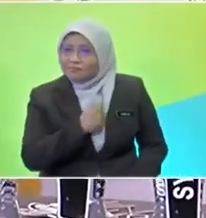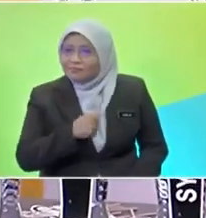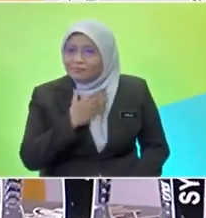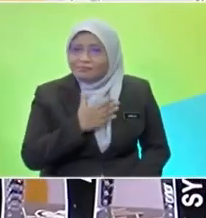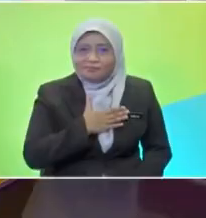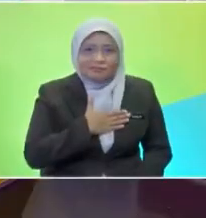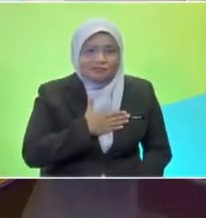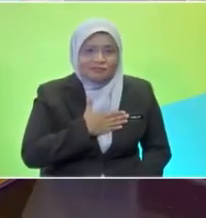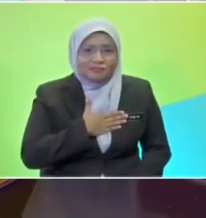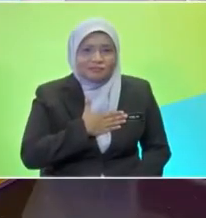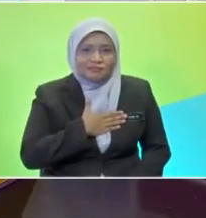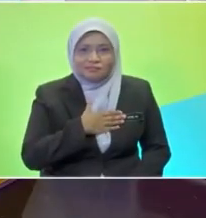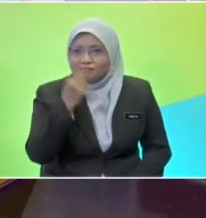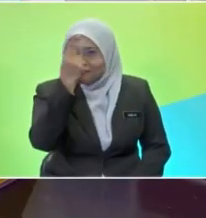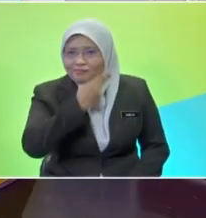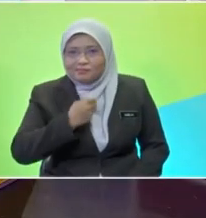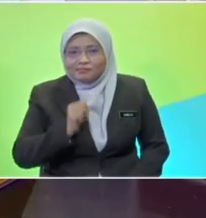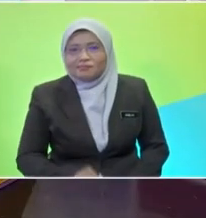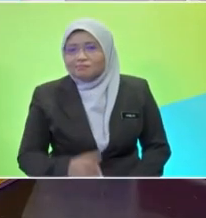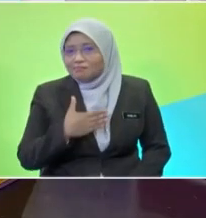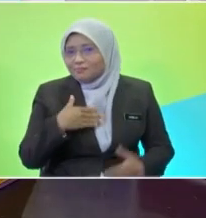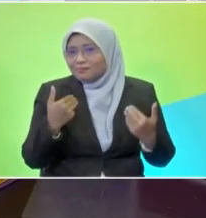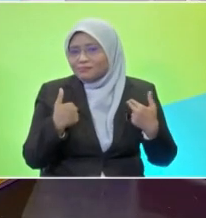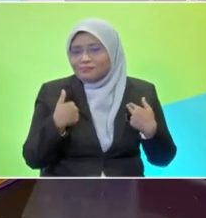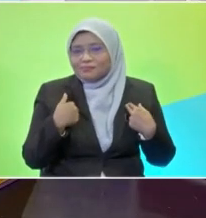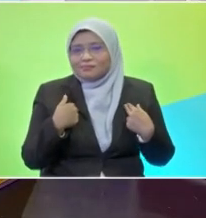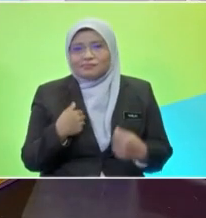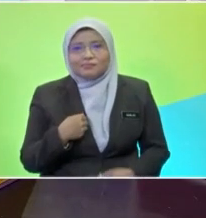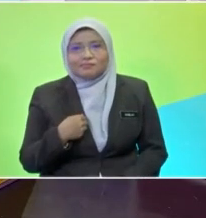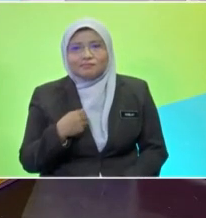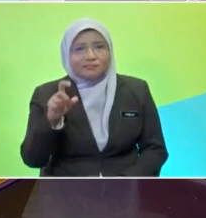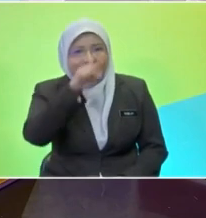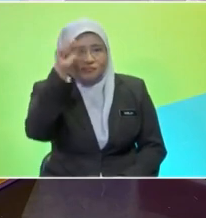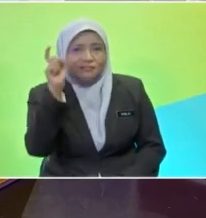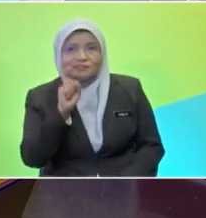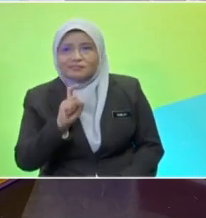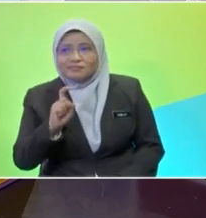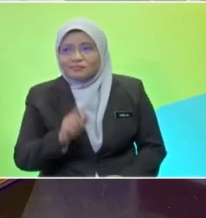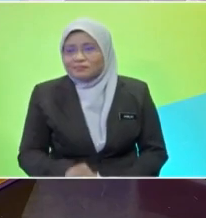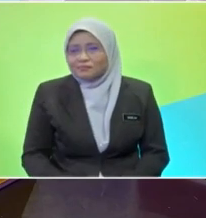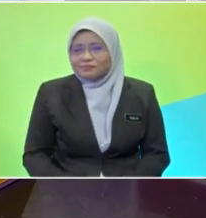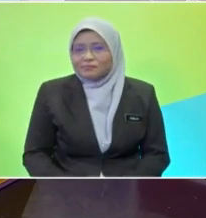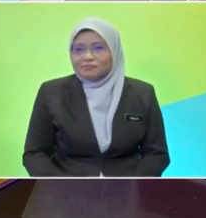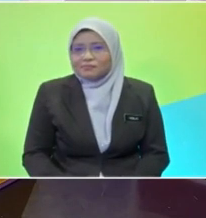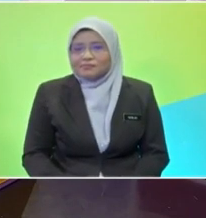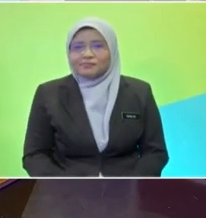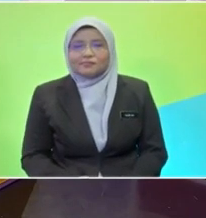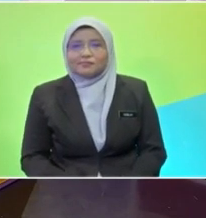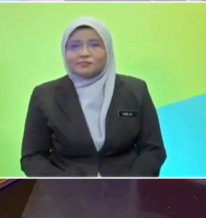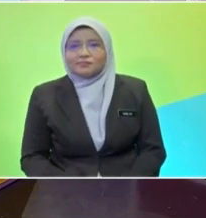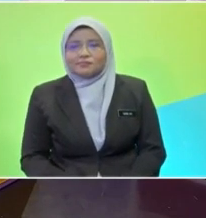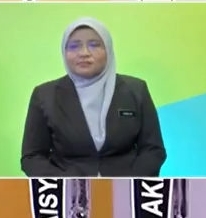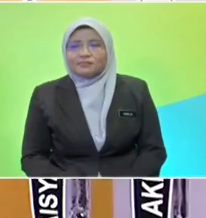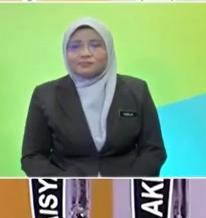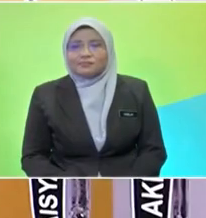Excuse me, Mr. Hanif. I have a question. What is your new single? My new single? Yep. Being a